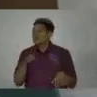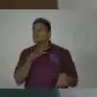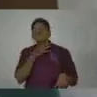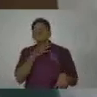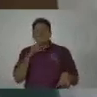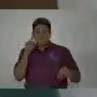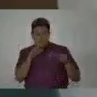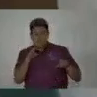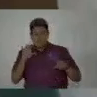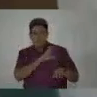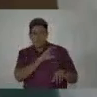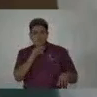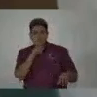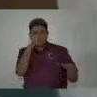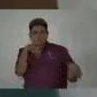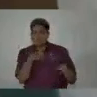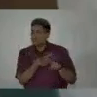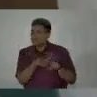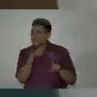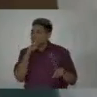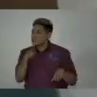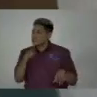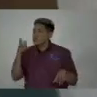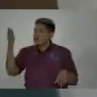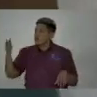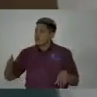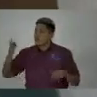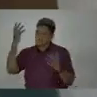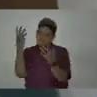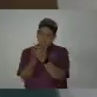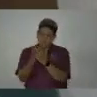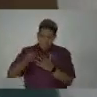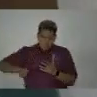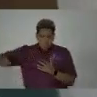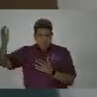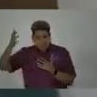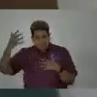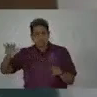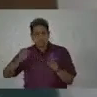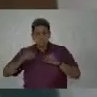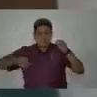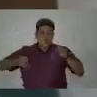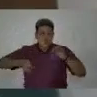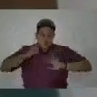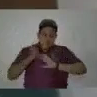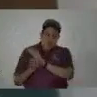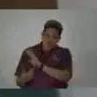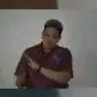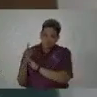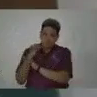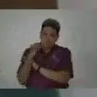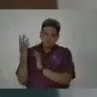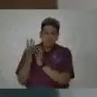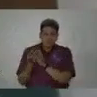character. This person is a convicted criminal in a court of law.